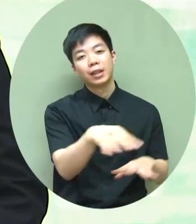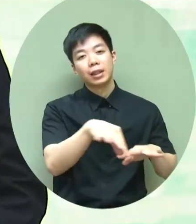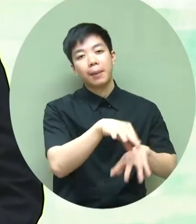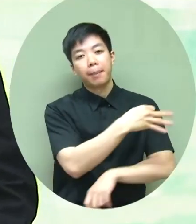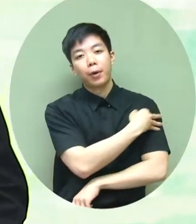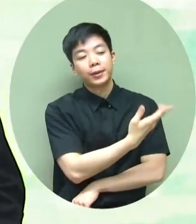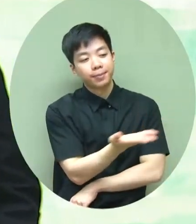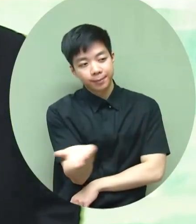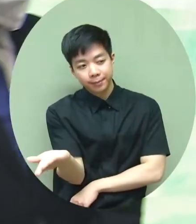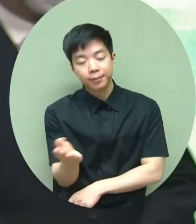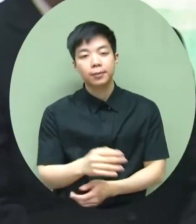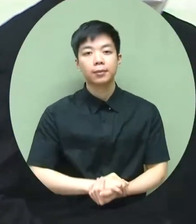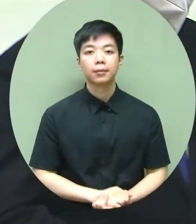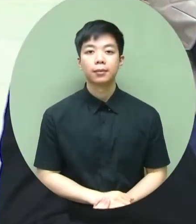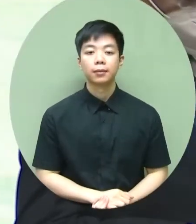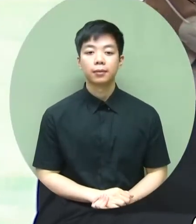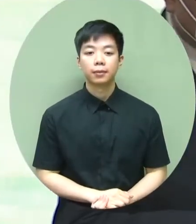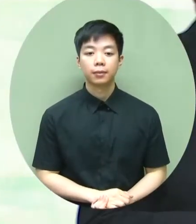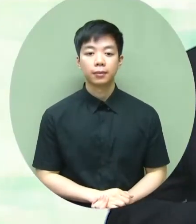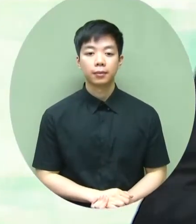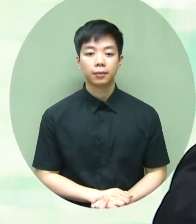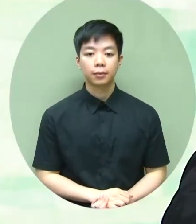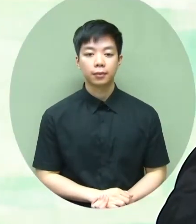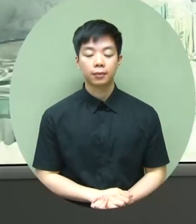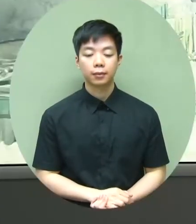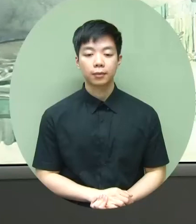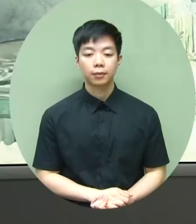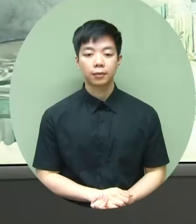regards the price setting, I defer to Dr. Kam.